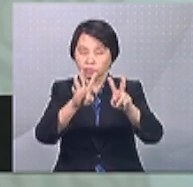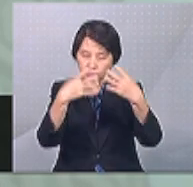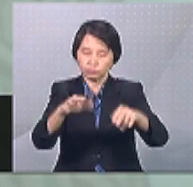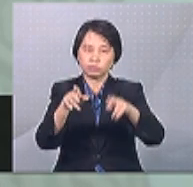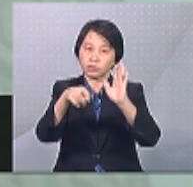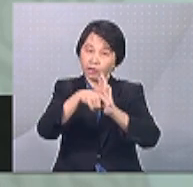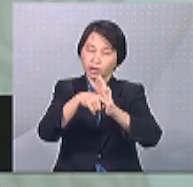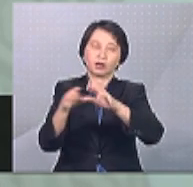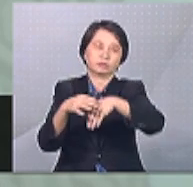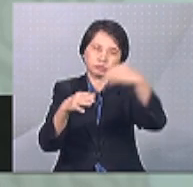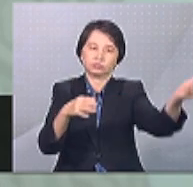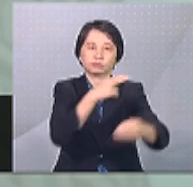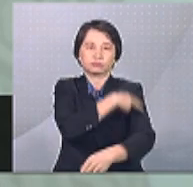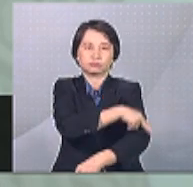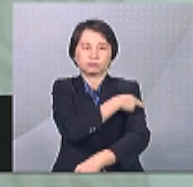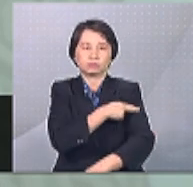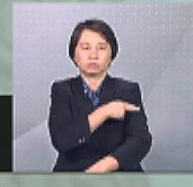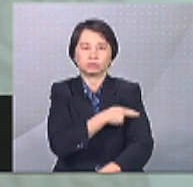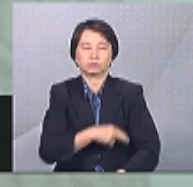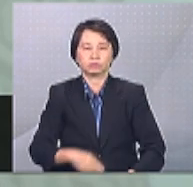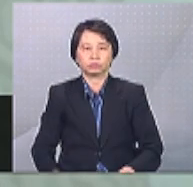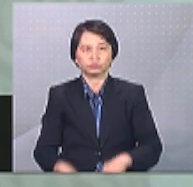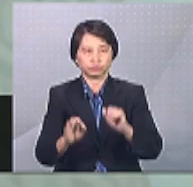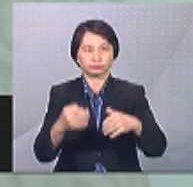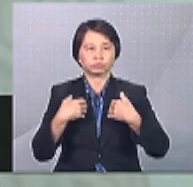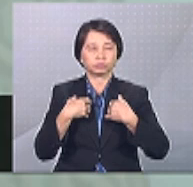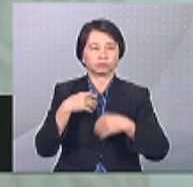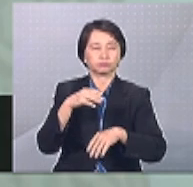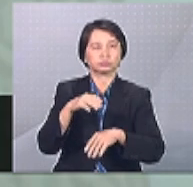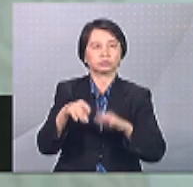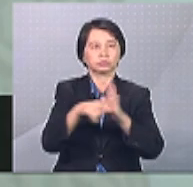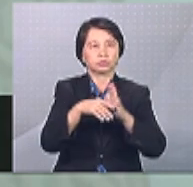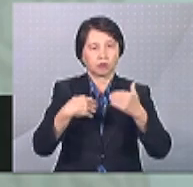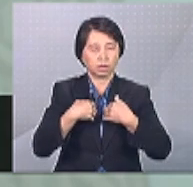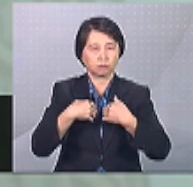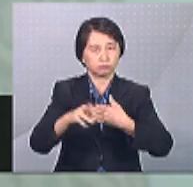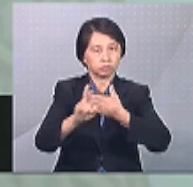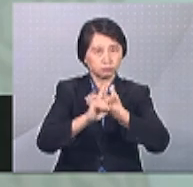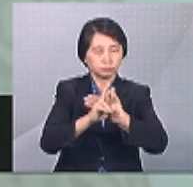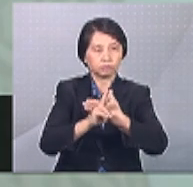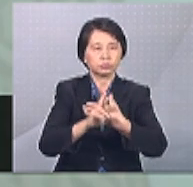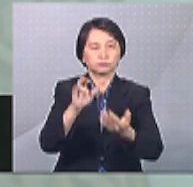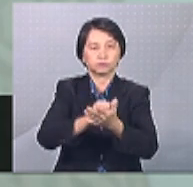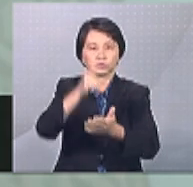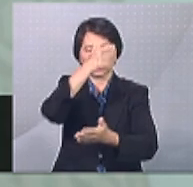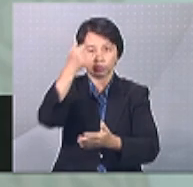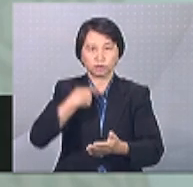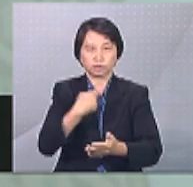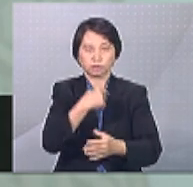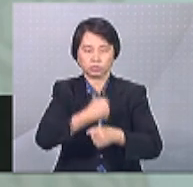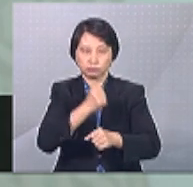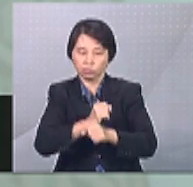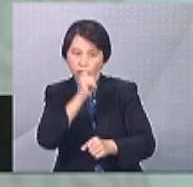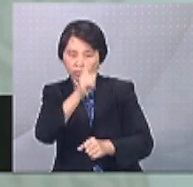there have been patients that kind of have this false negative. Is there a risk? So that's the reason why we must make sure in